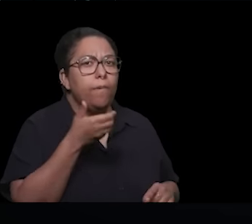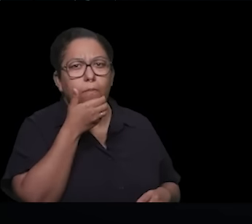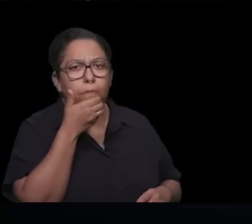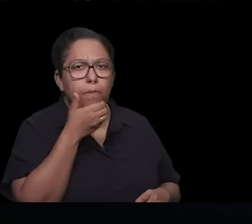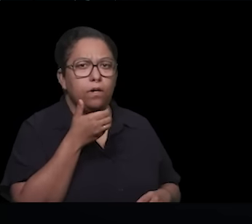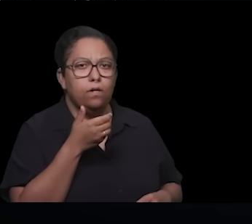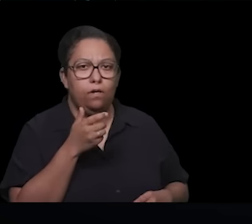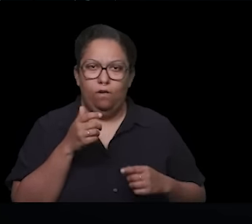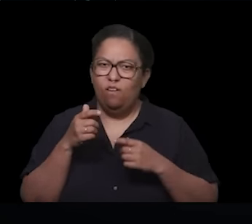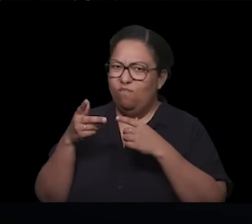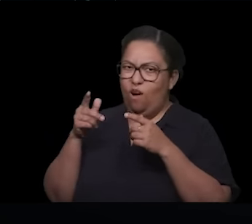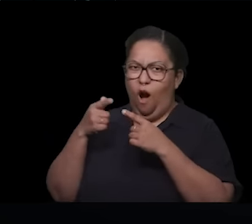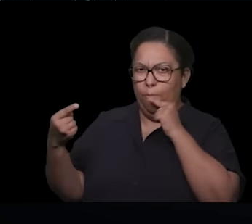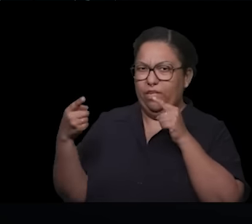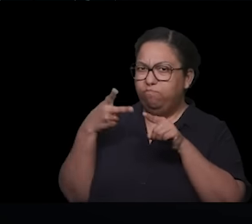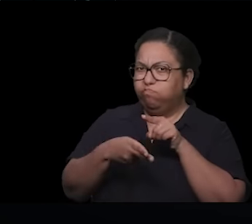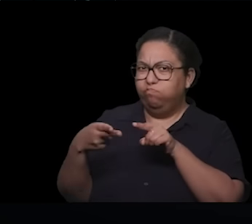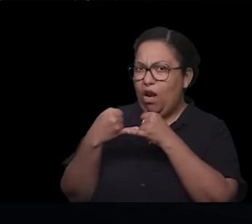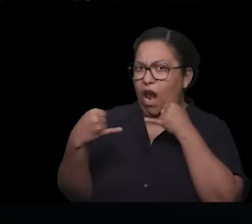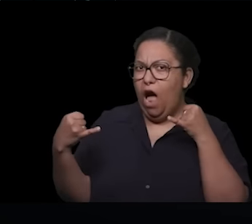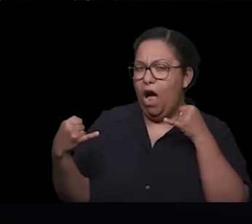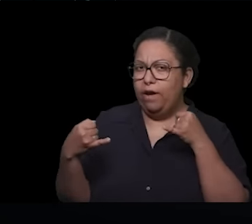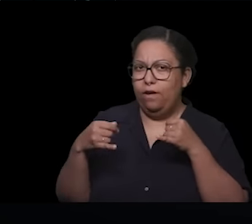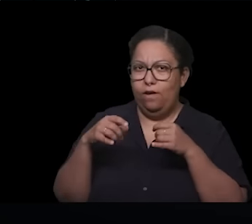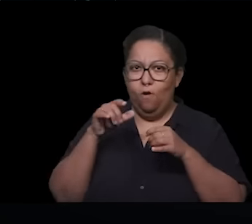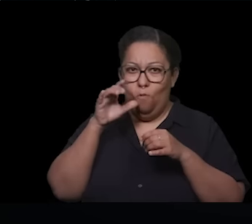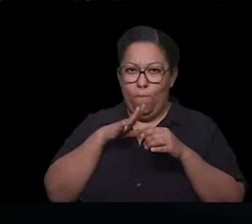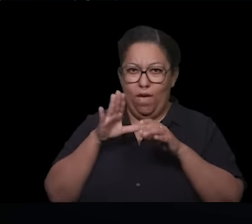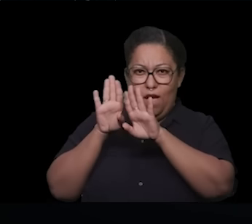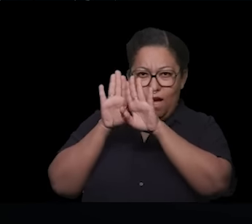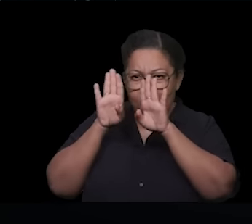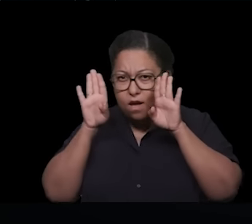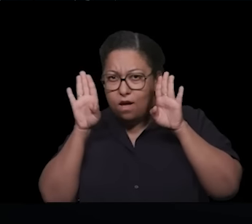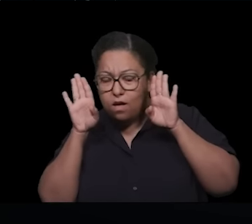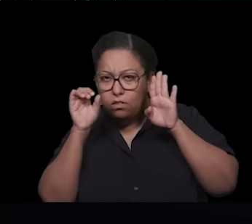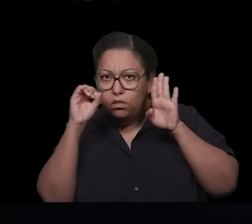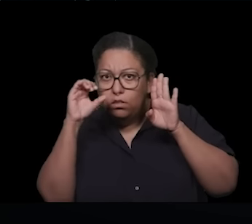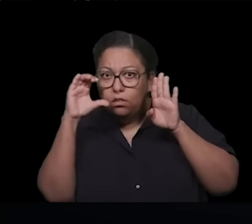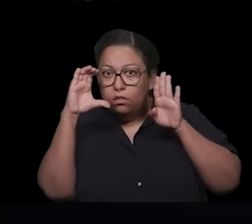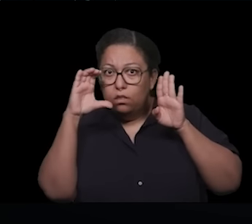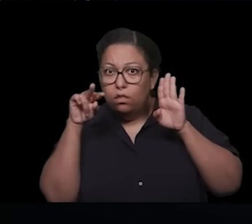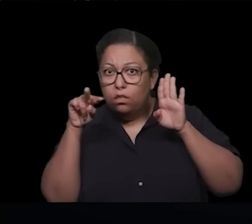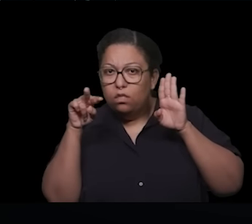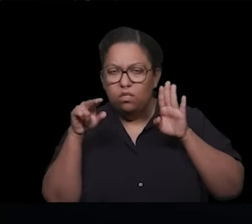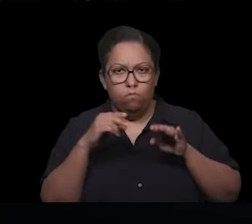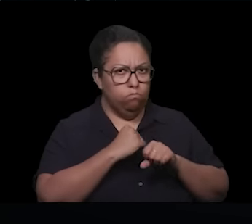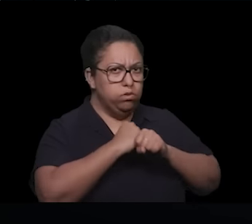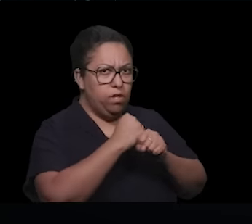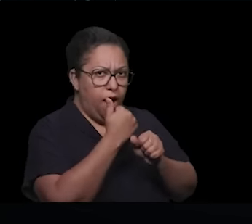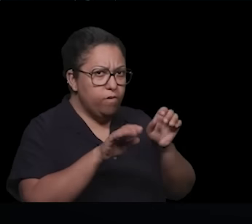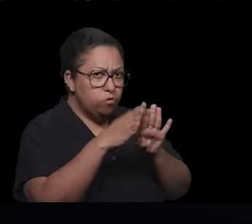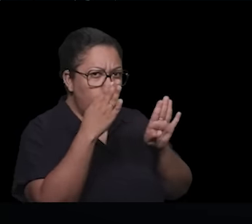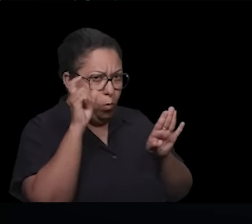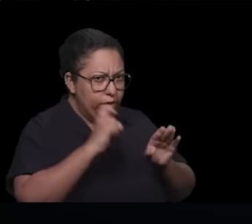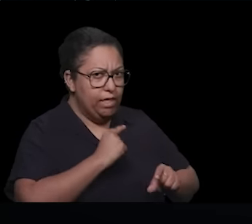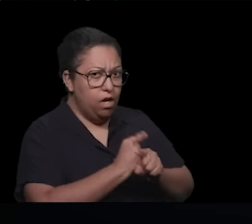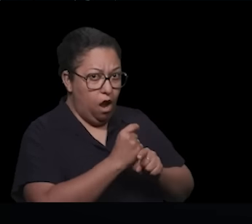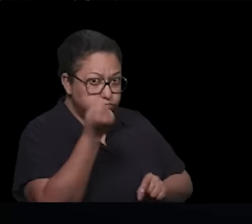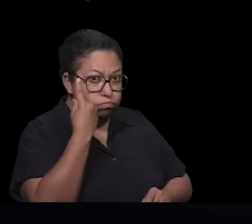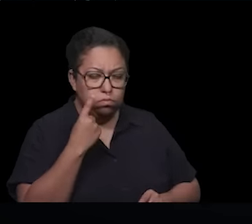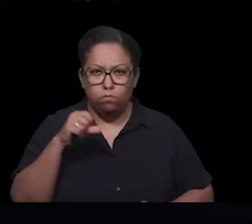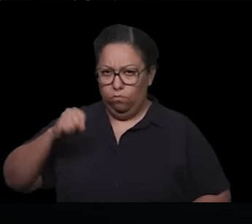comms? The rebels have cut all the phone lines, sir. Elena pokes her head out of the doorway, eyes wide. Guards every door. We need